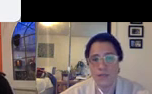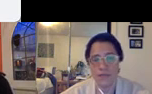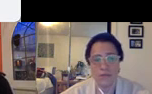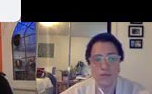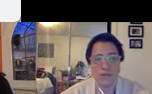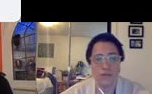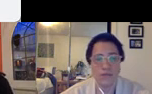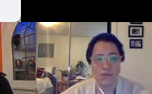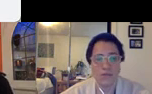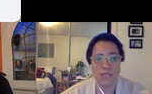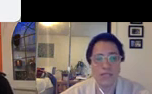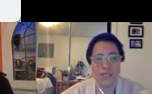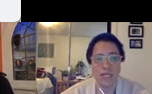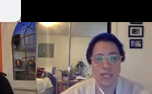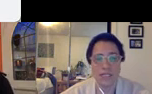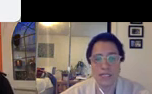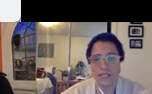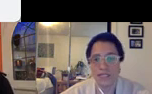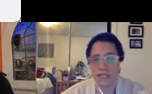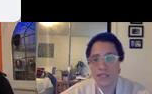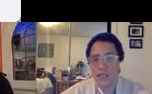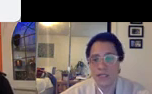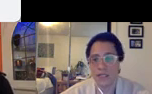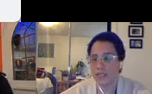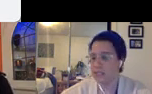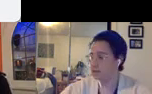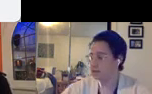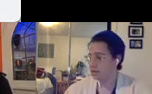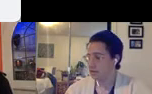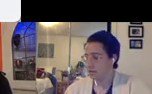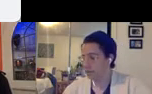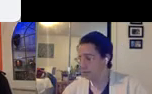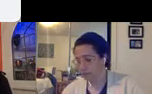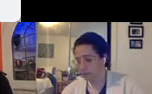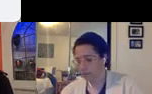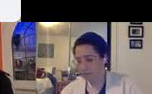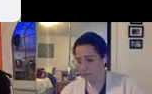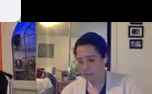And we won't get too willy-nilly on this any longer.